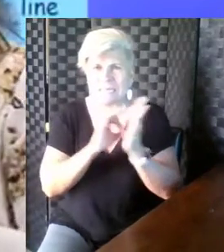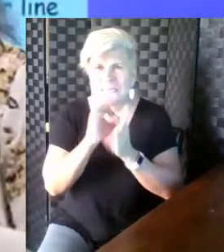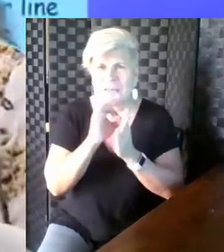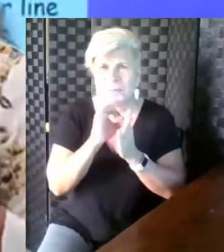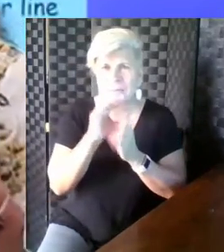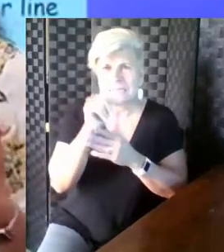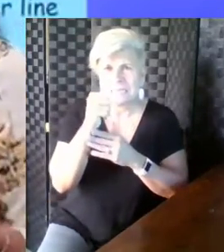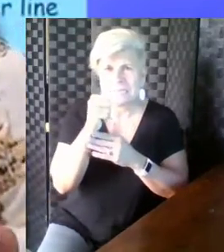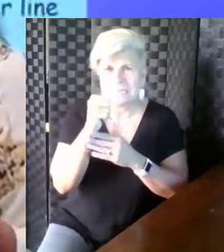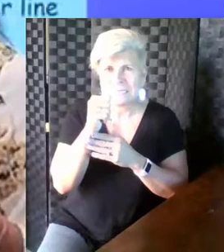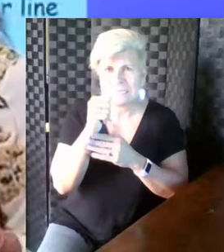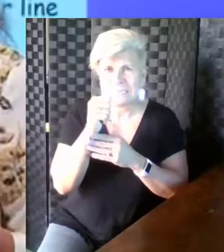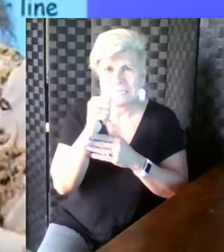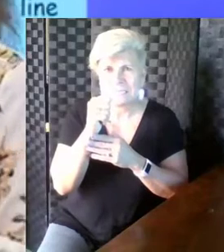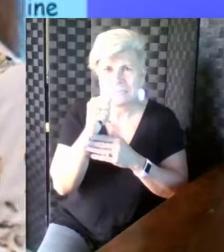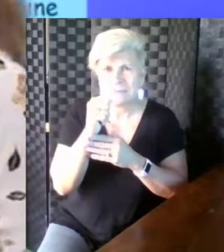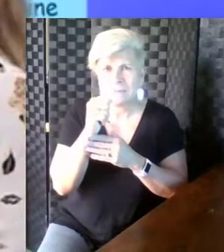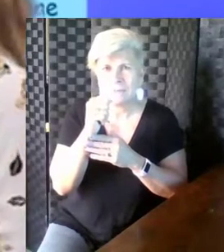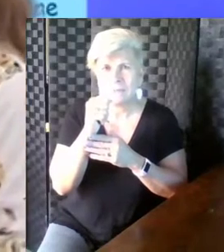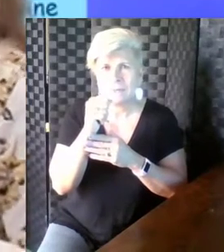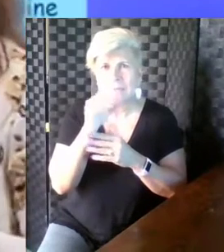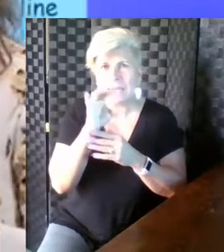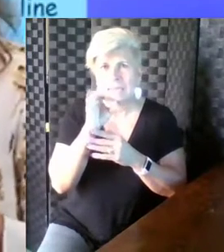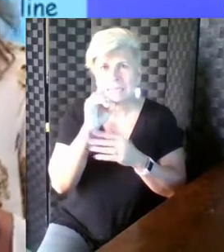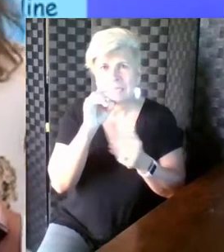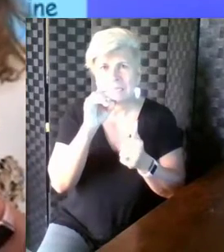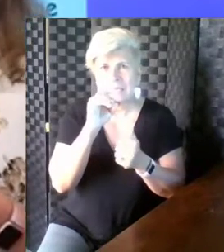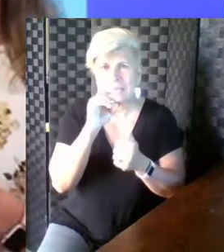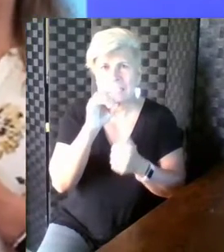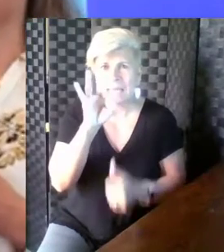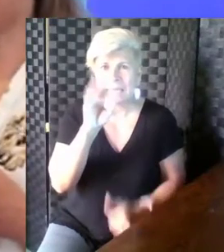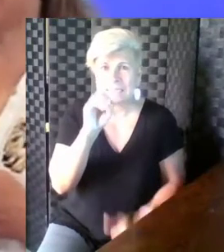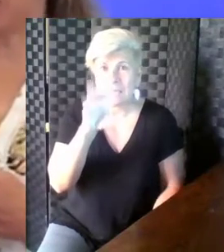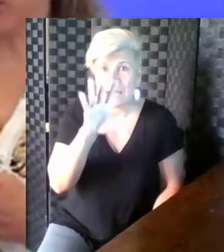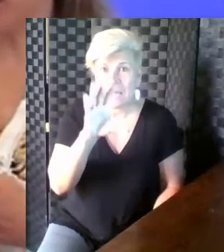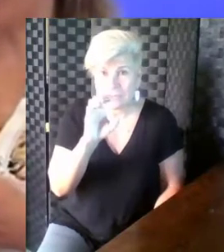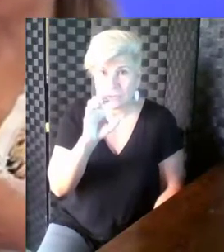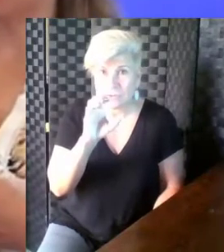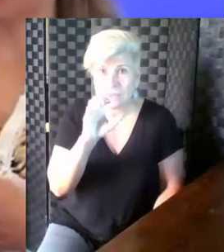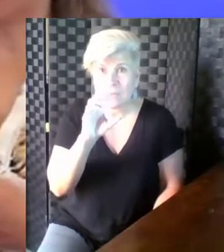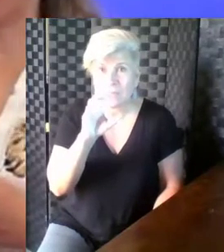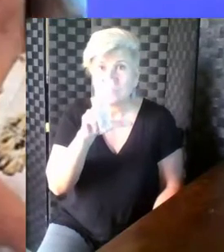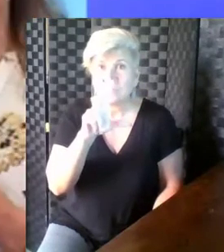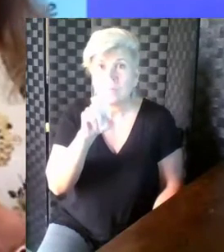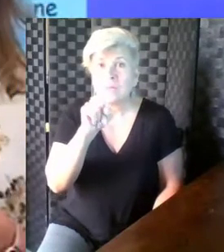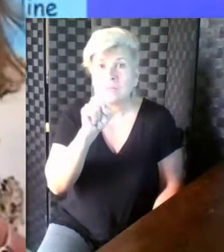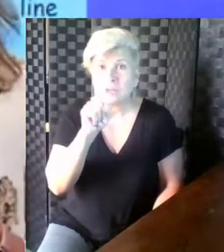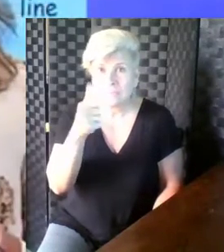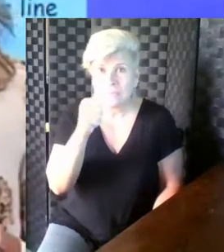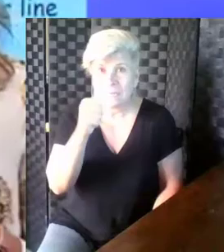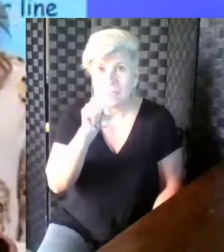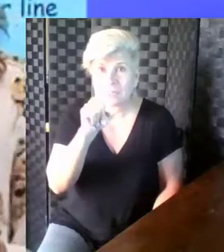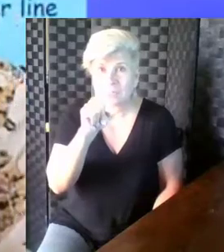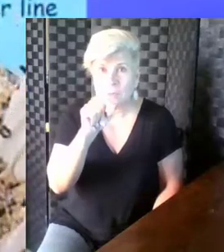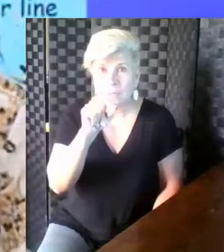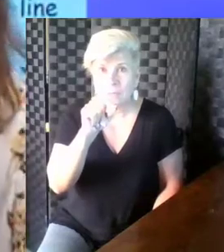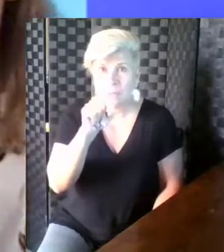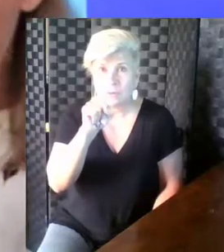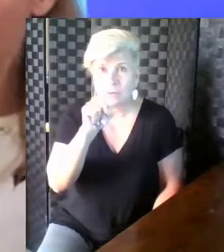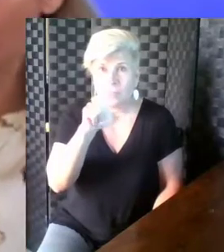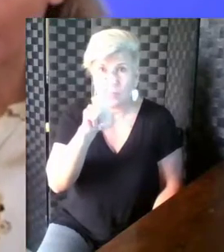from 80. We're going to count by tens seven times. So 80, 90, 100, 110,